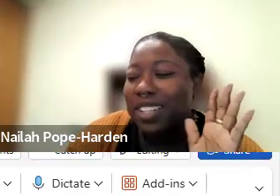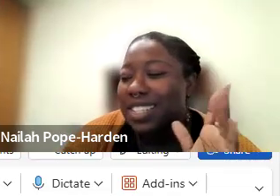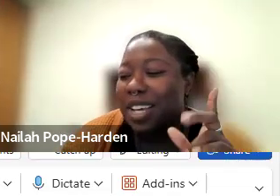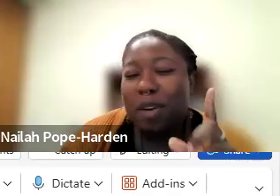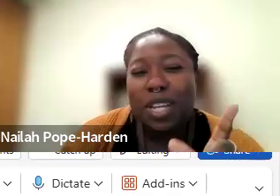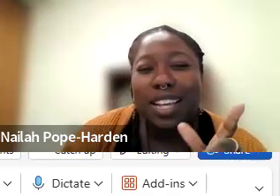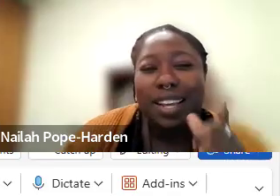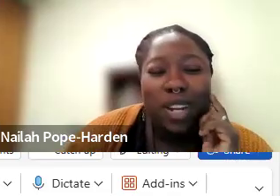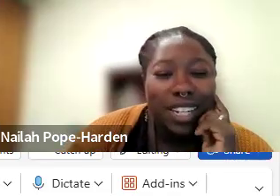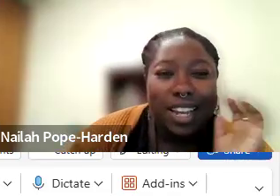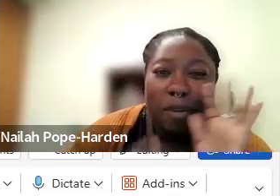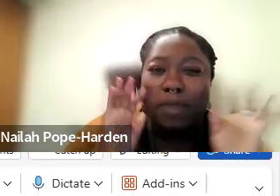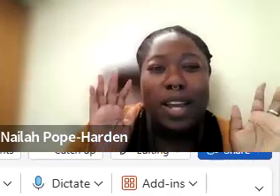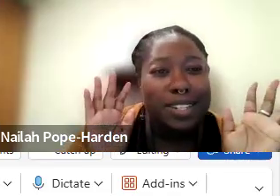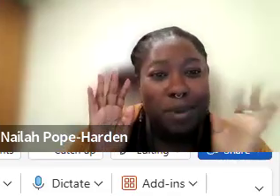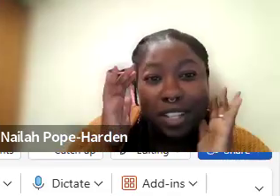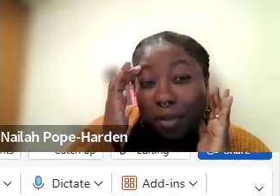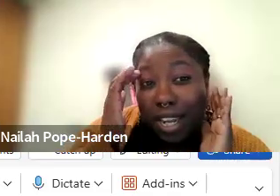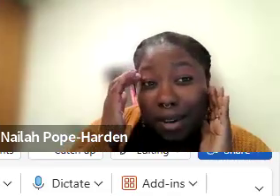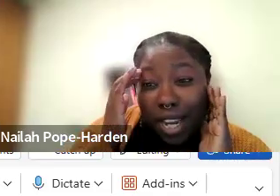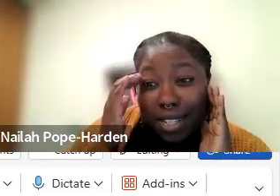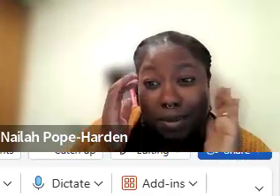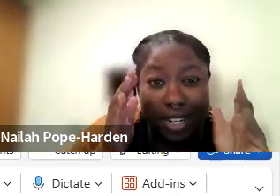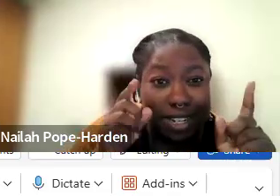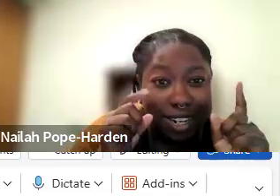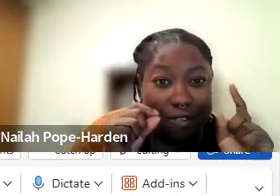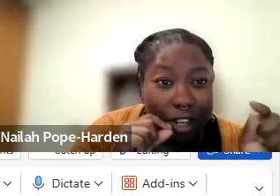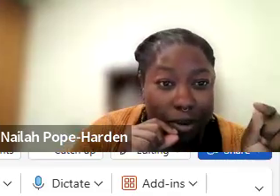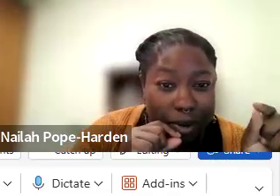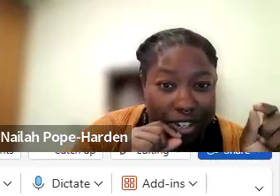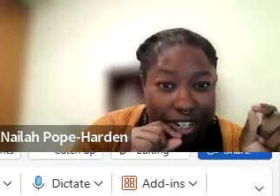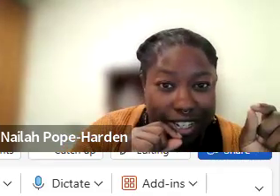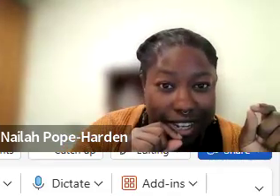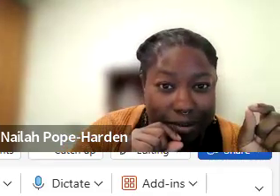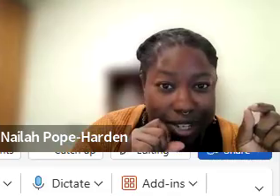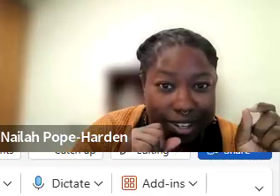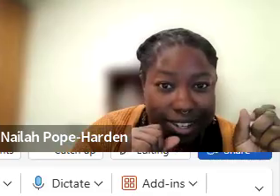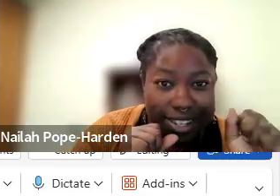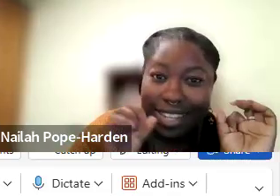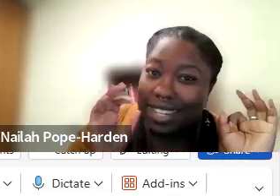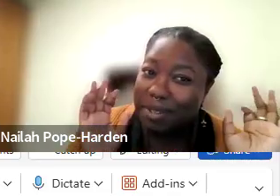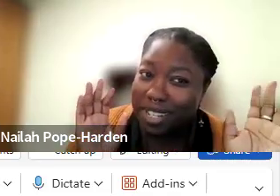elevated to panelist because Randy, I hope I'm not derailing, but I kind of want to ask Randy a follow-up question.